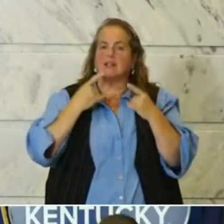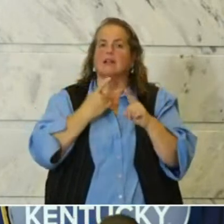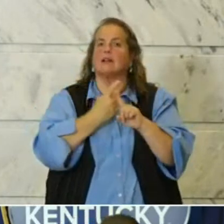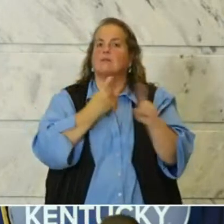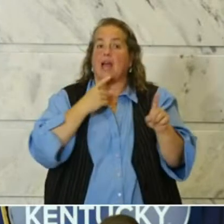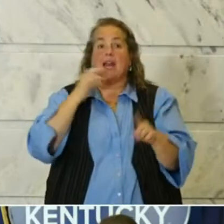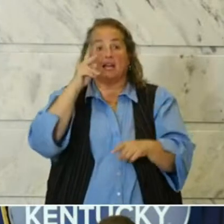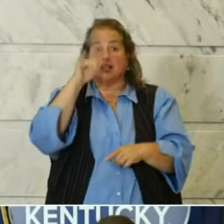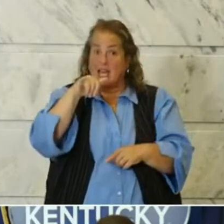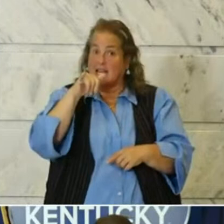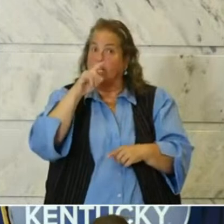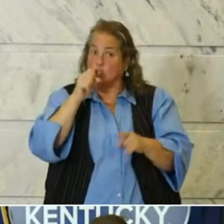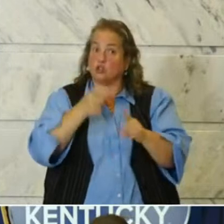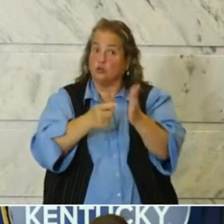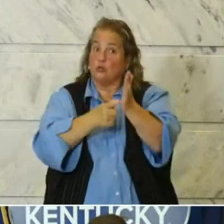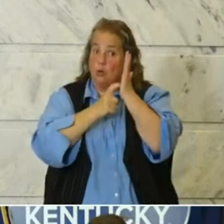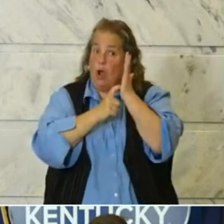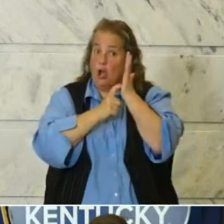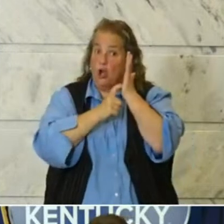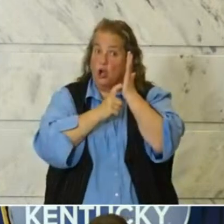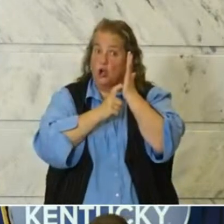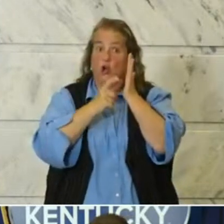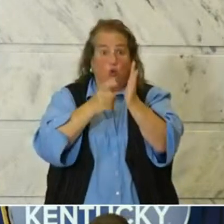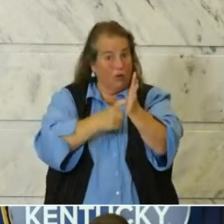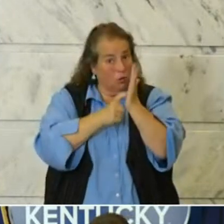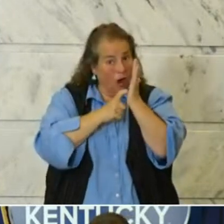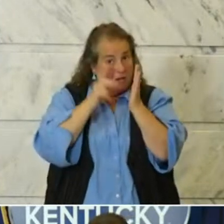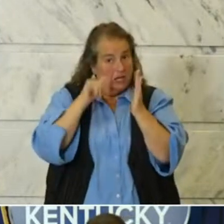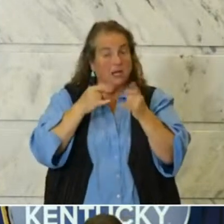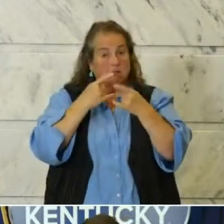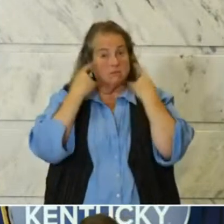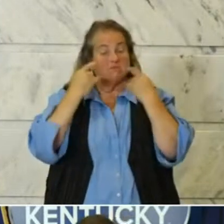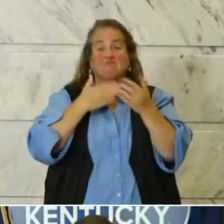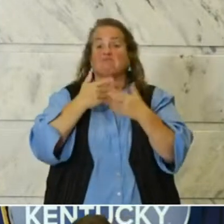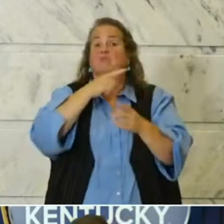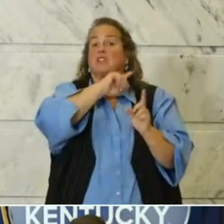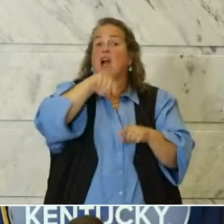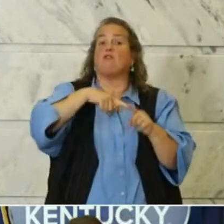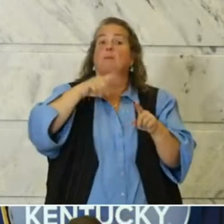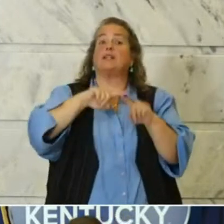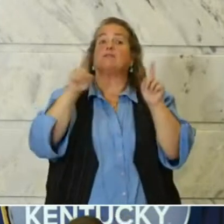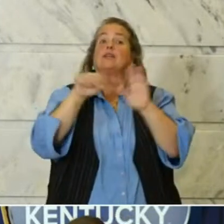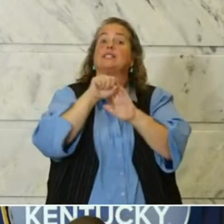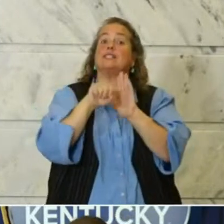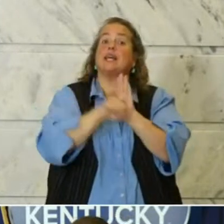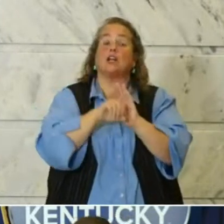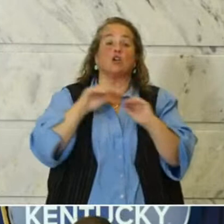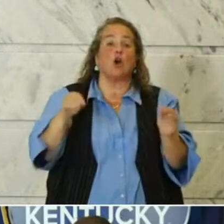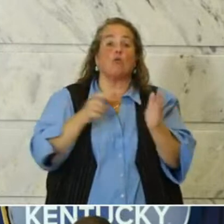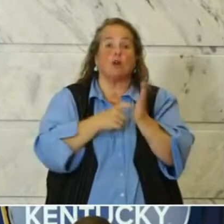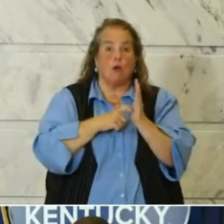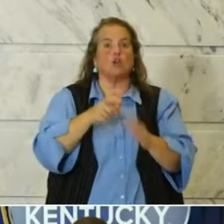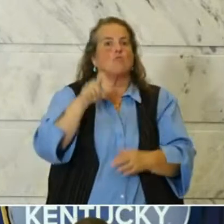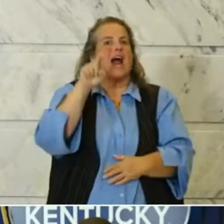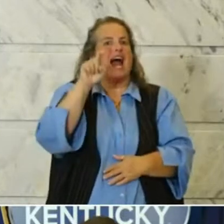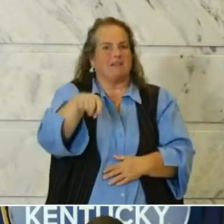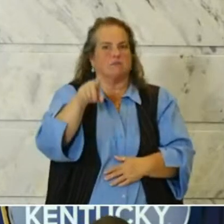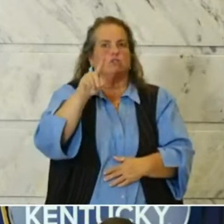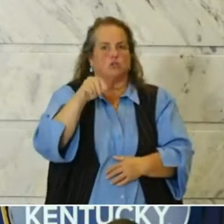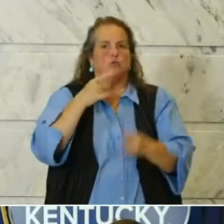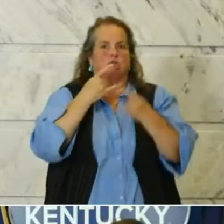required. If you're within 6 feet, just because you come in from another state that might not have that requirement, you got to do it here.